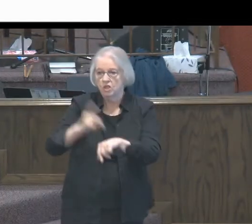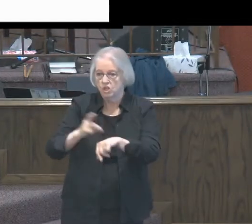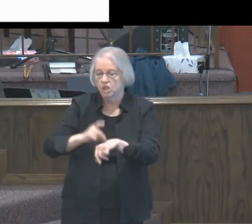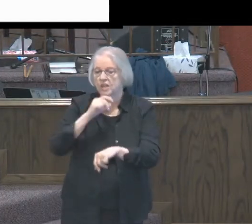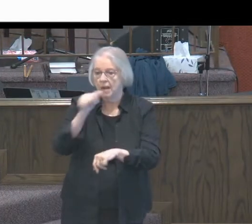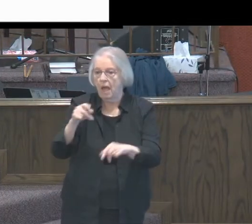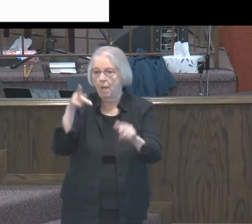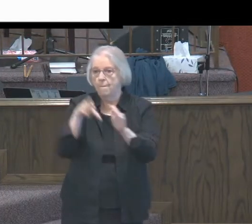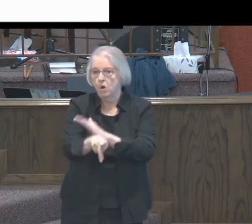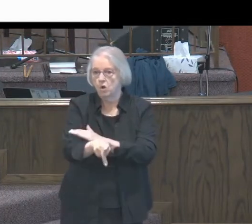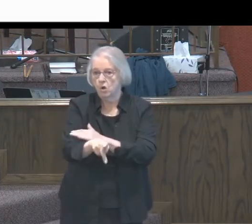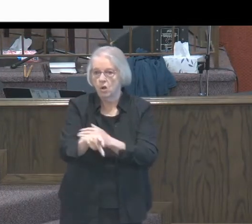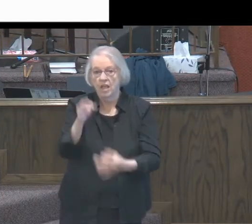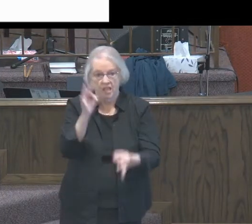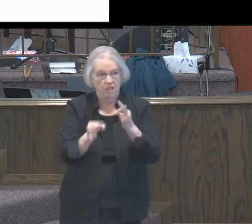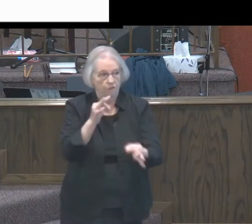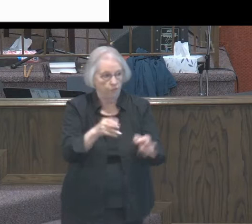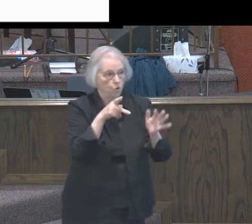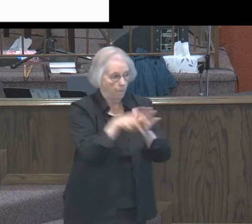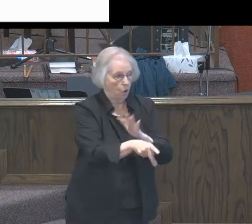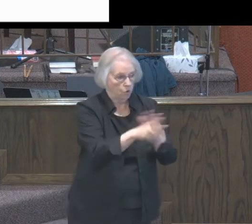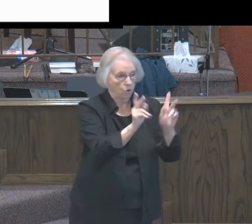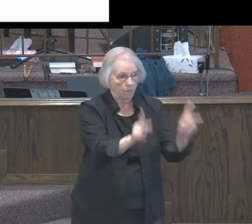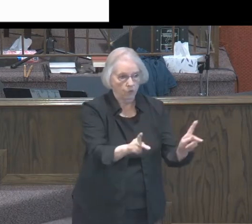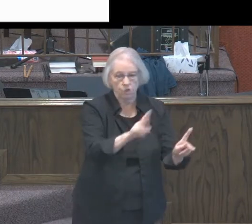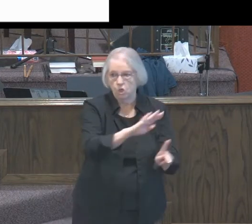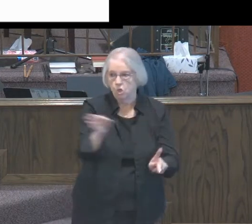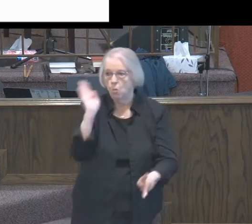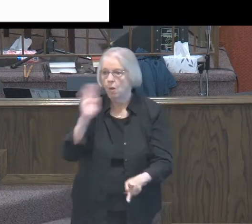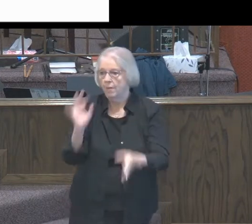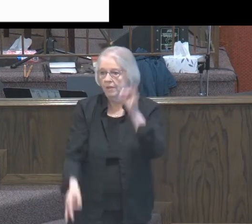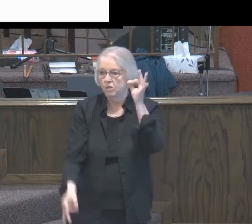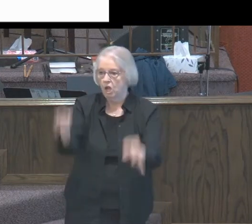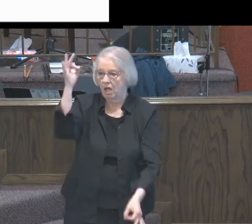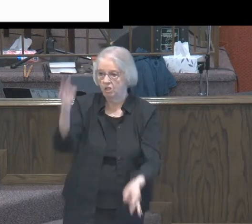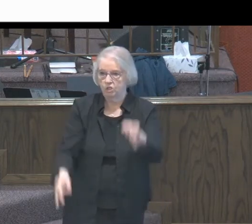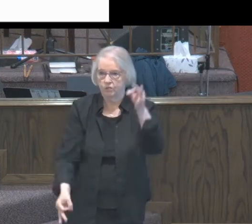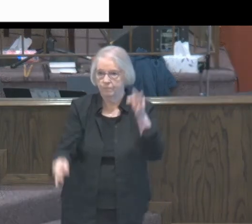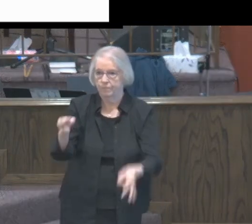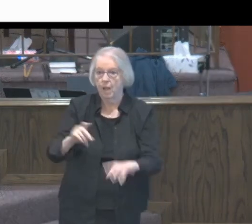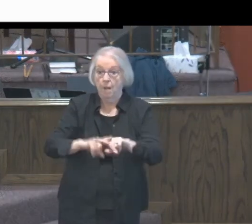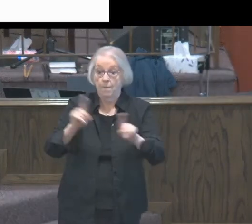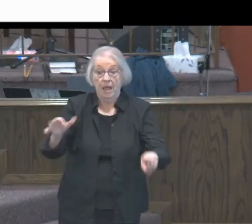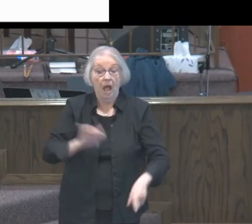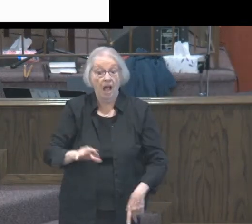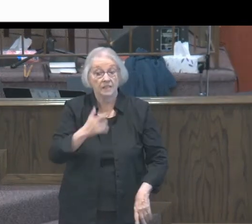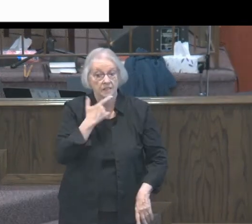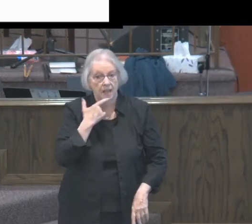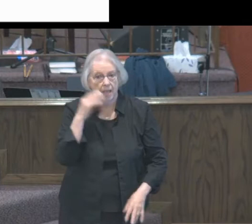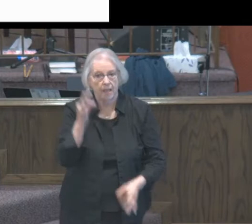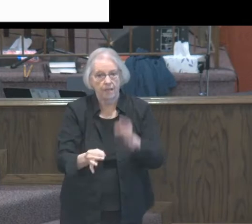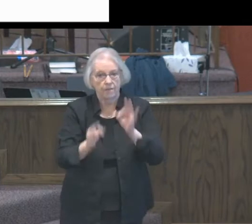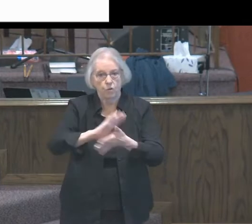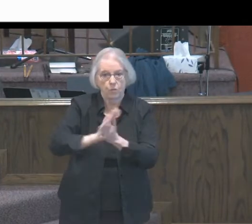be in danger of the judgment. But I say to you that whoever is angry with